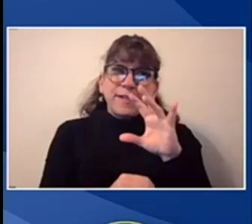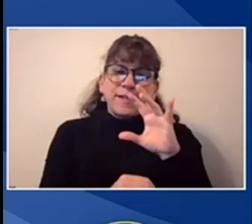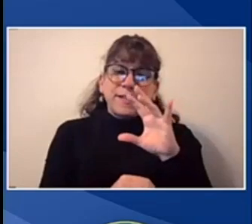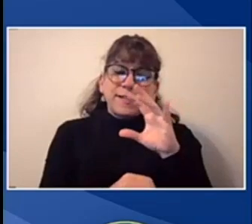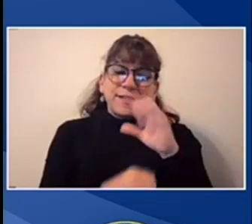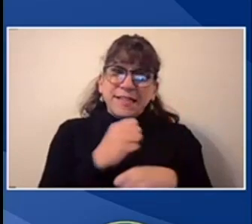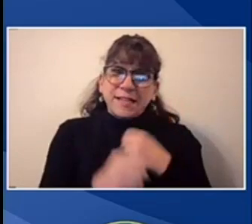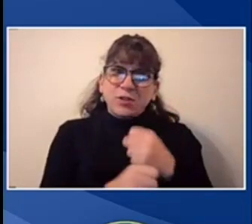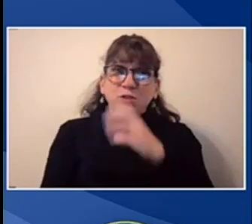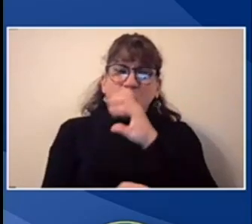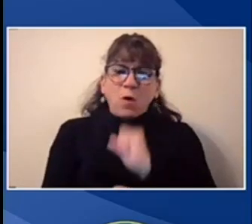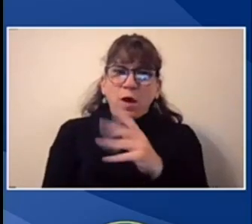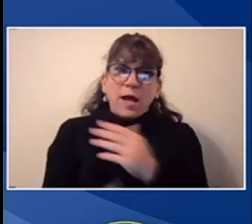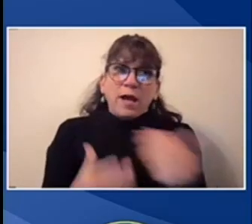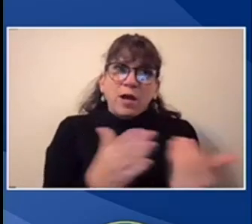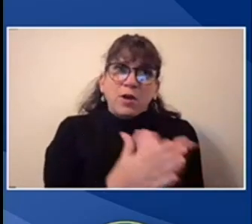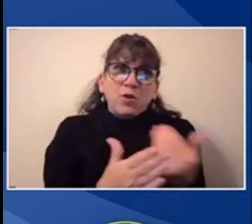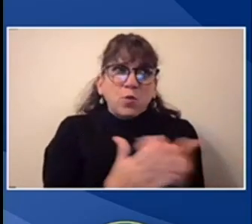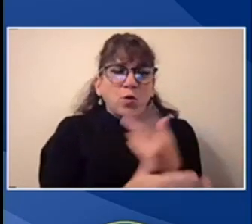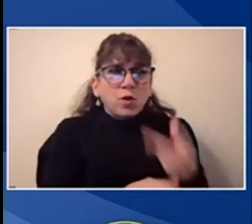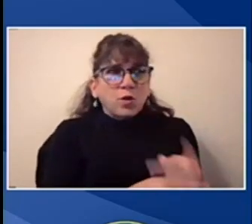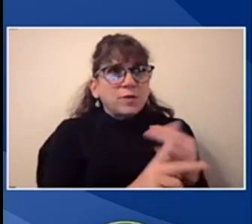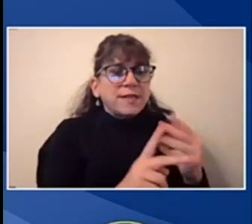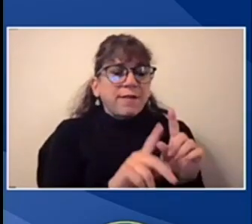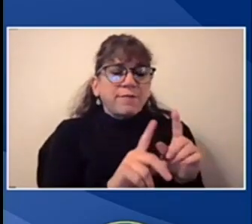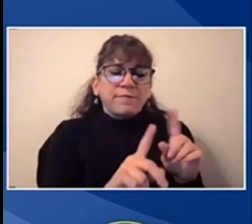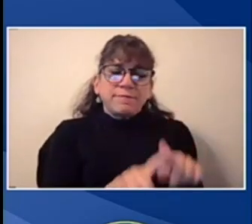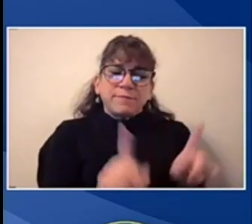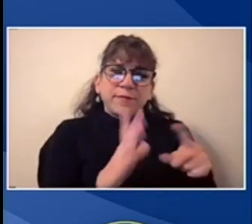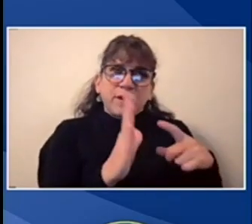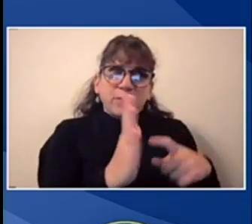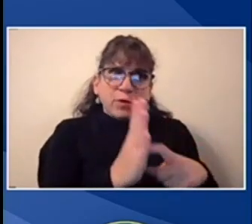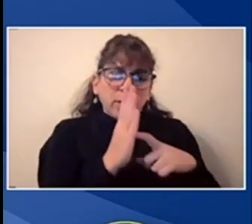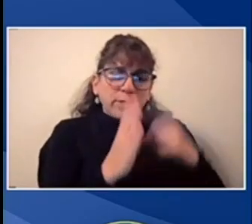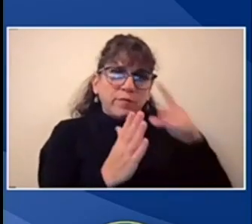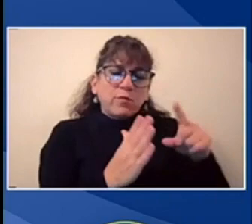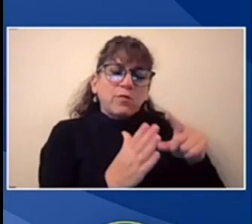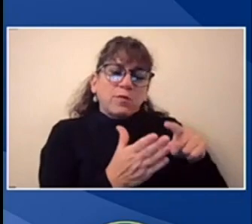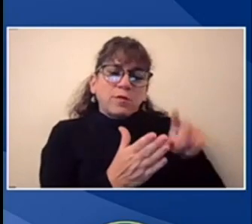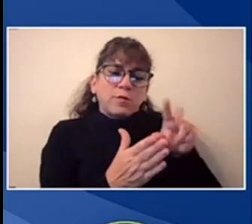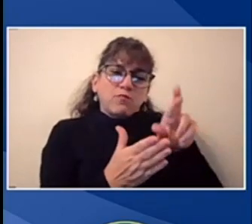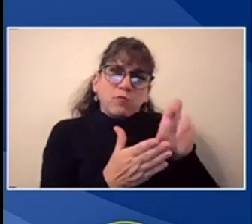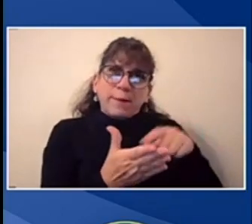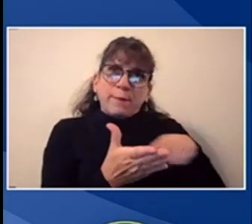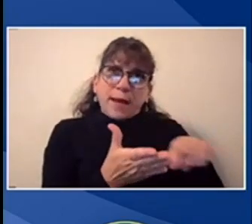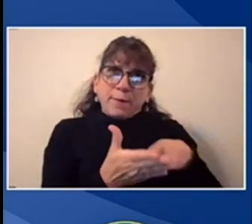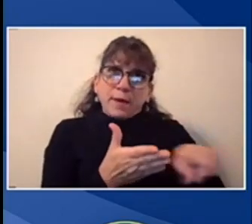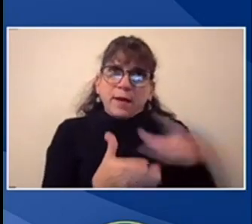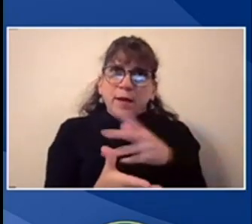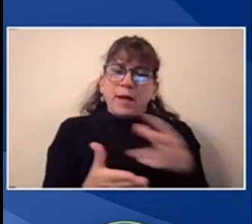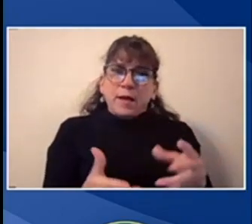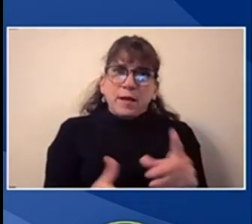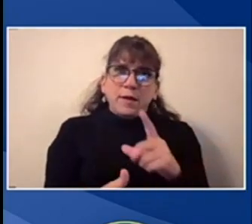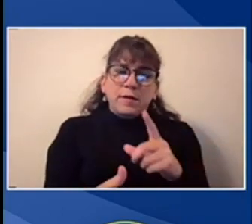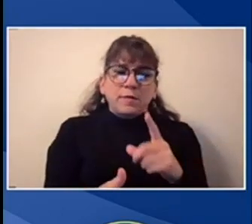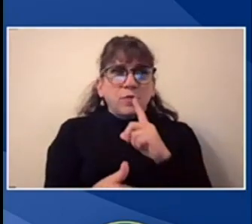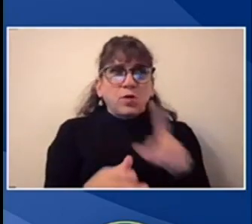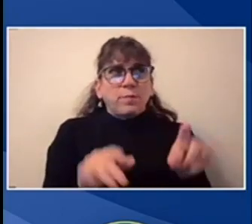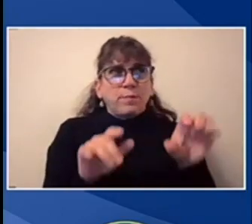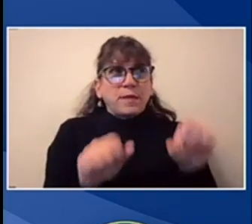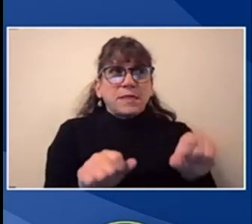loans have some requirement about the months in repayment when the records are more likely to be there and there's a real possibility somebody's been in school the whole